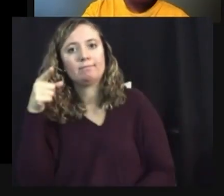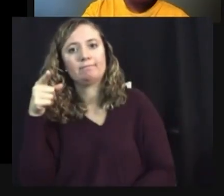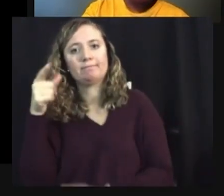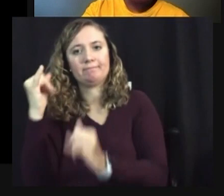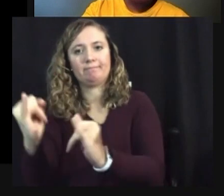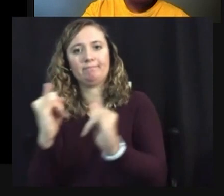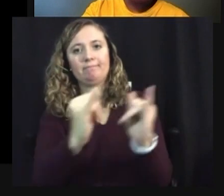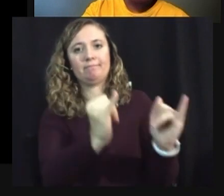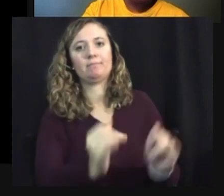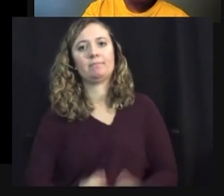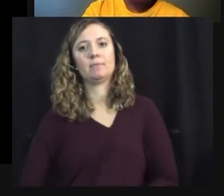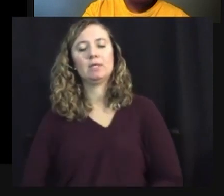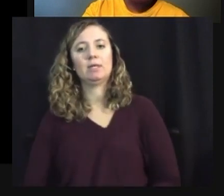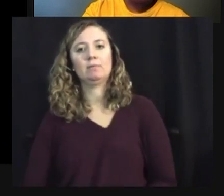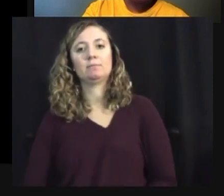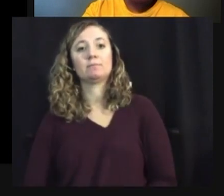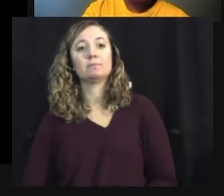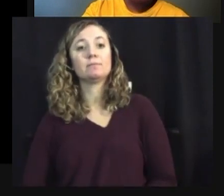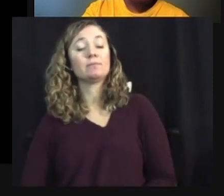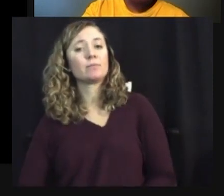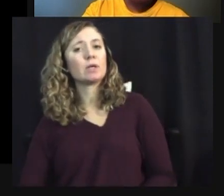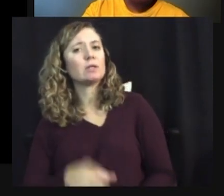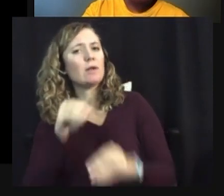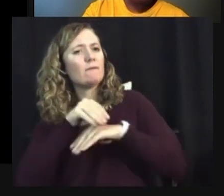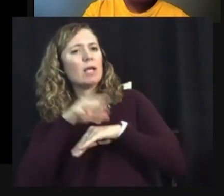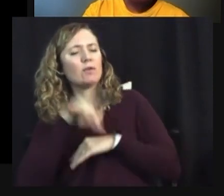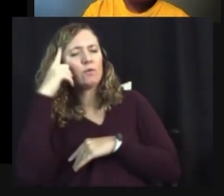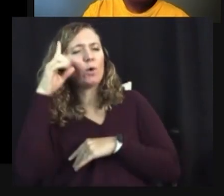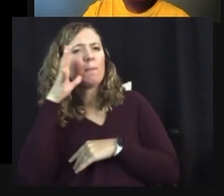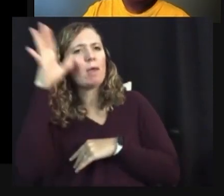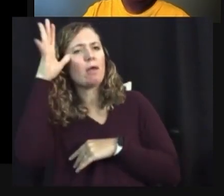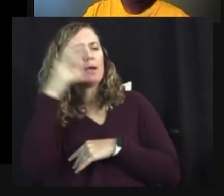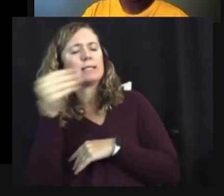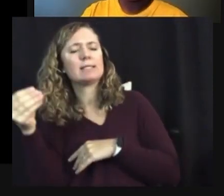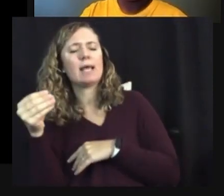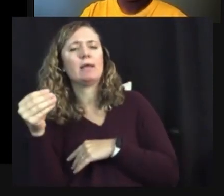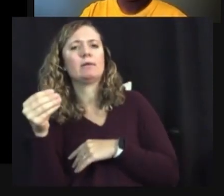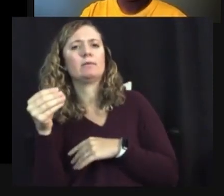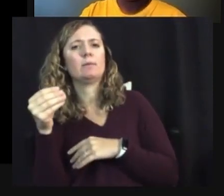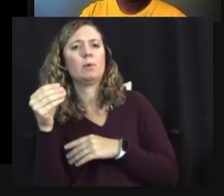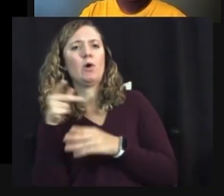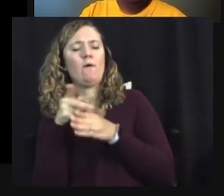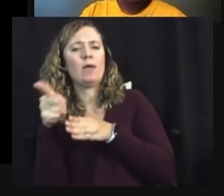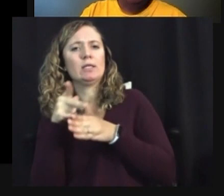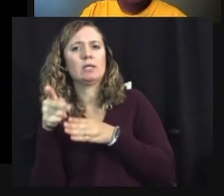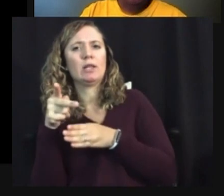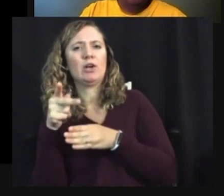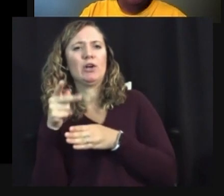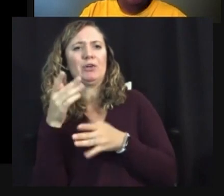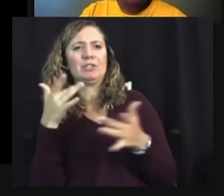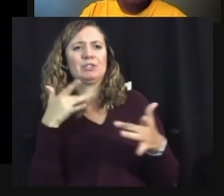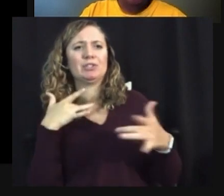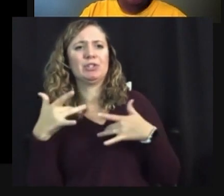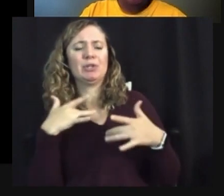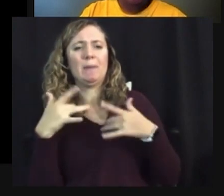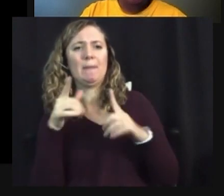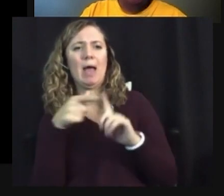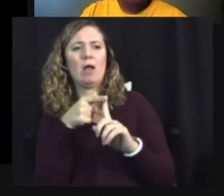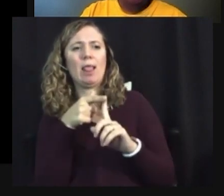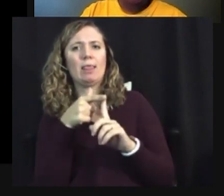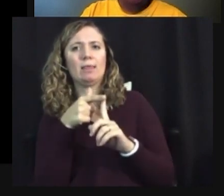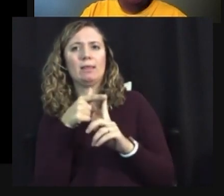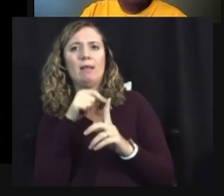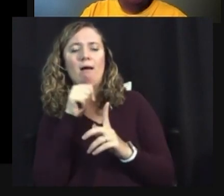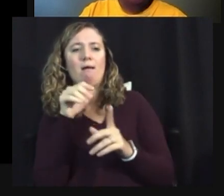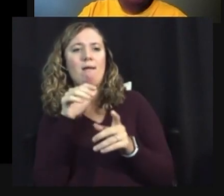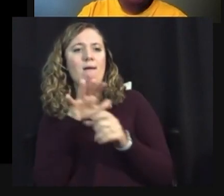Any advice for parents and professionals concerned about lack of verbal language development when AAC is